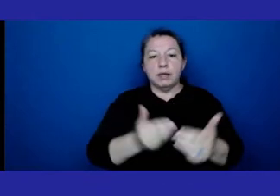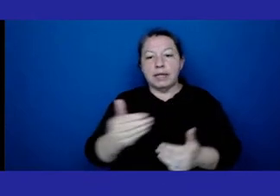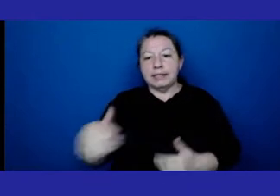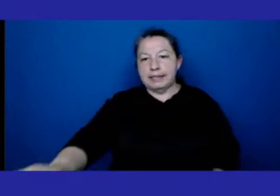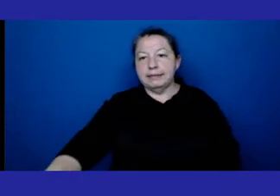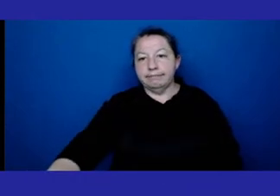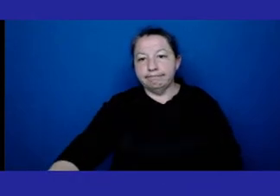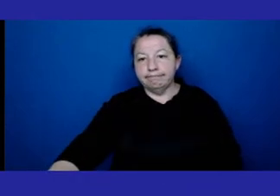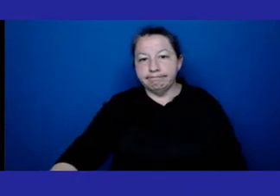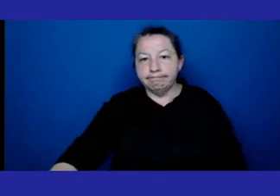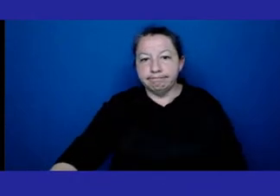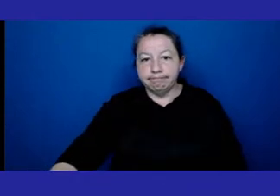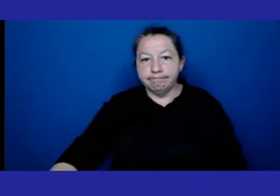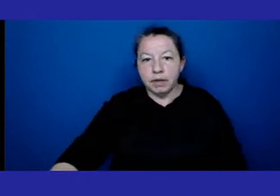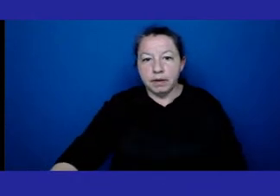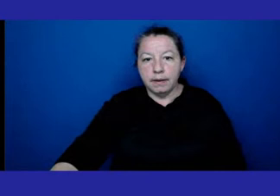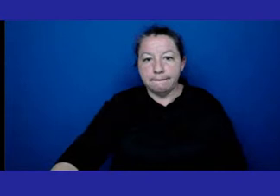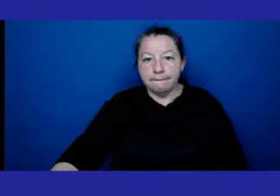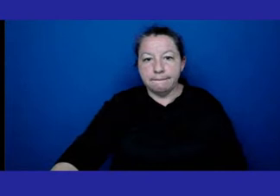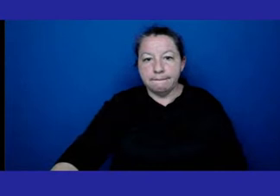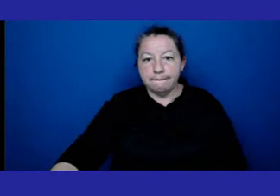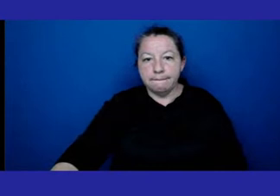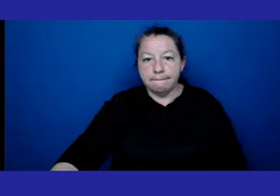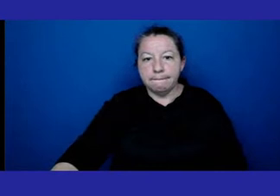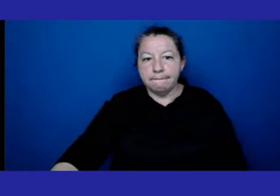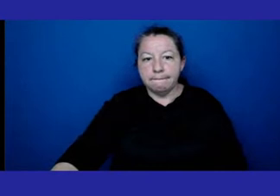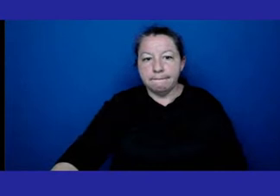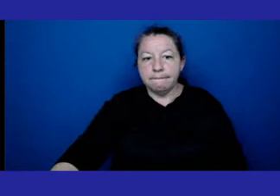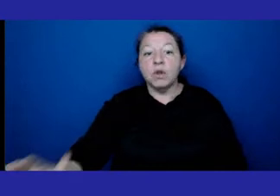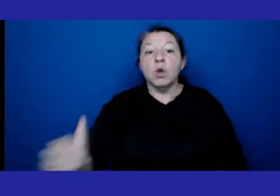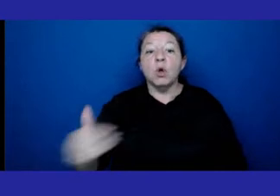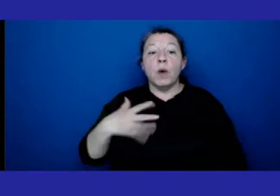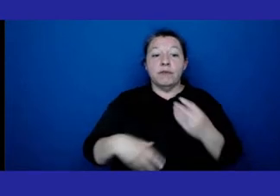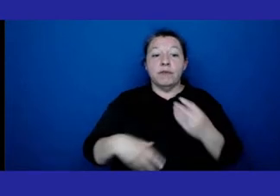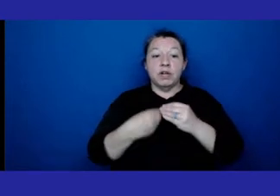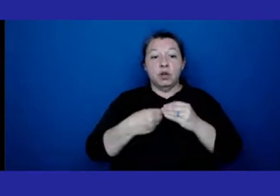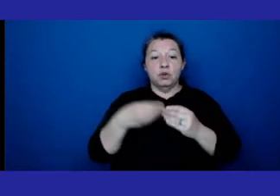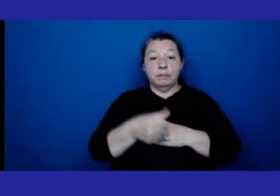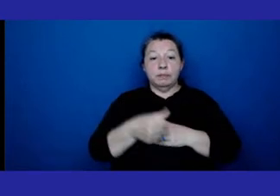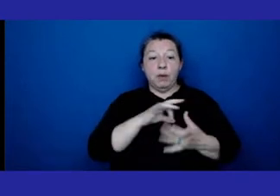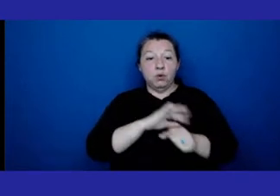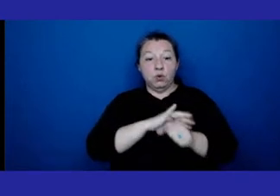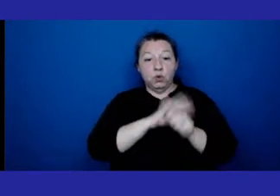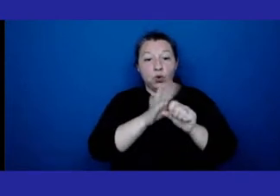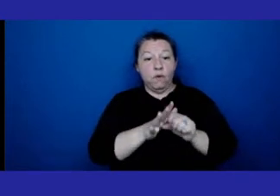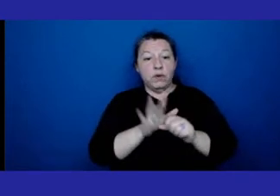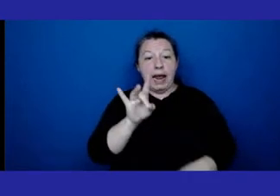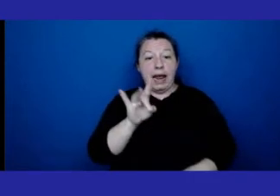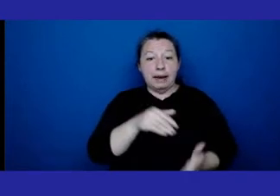There is also an additional related spend related to COVID of